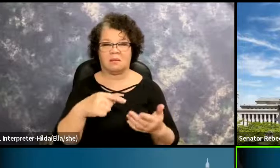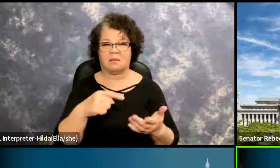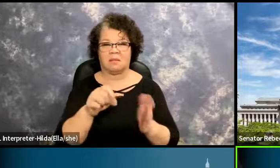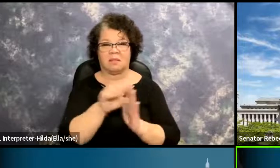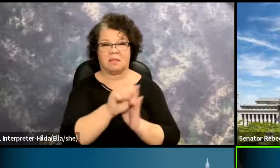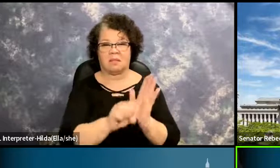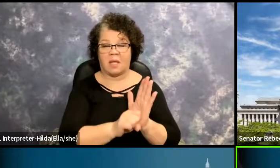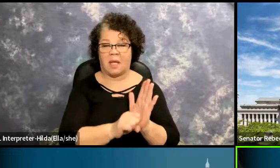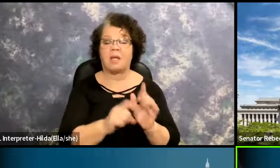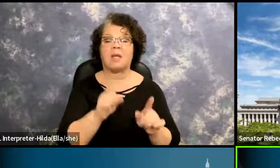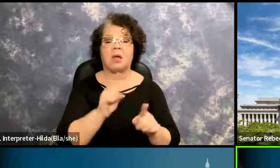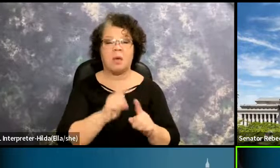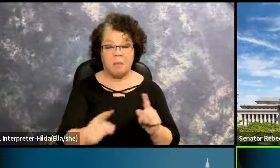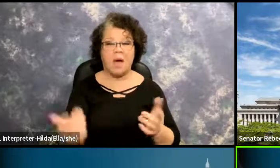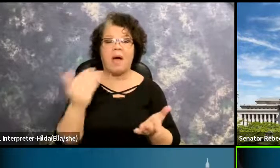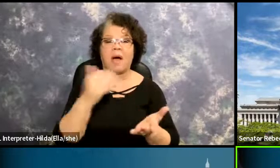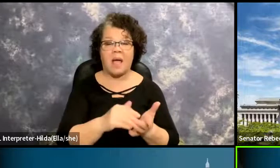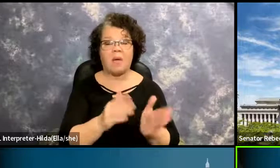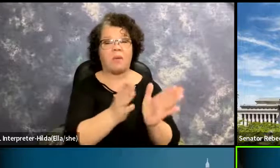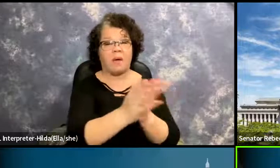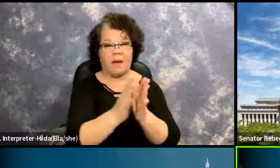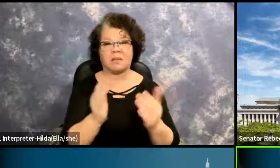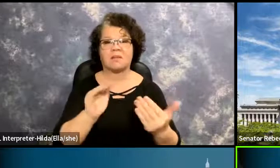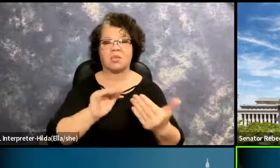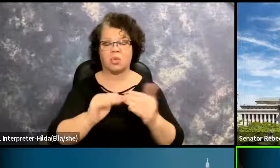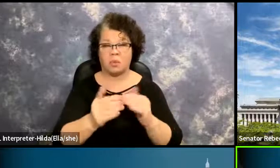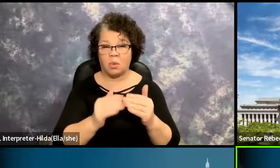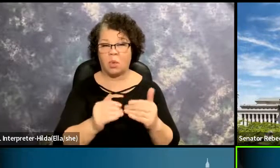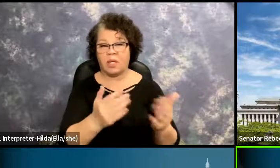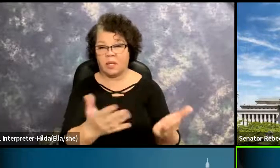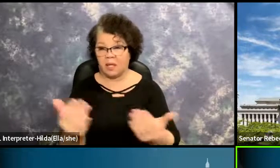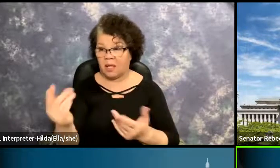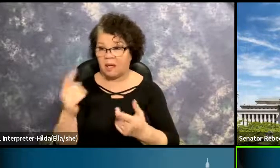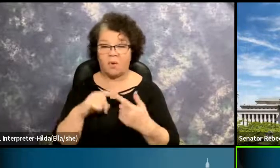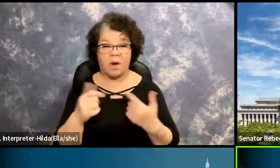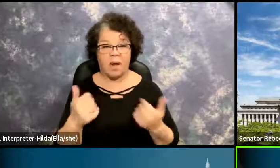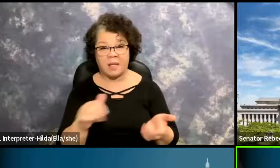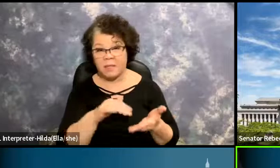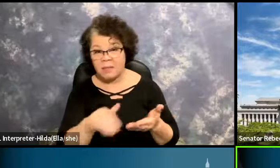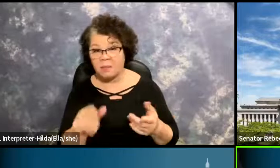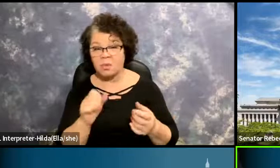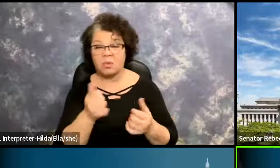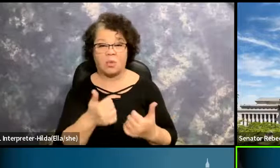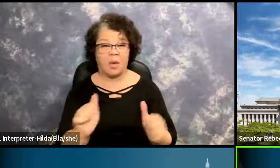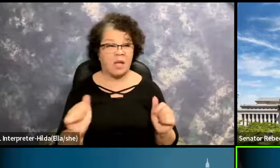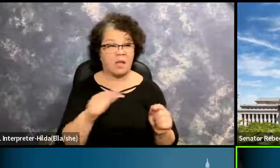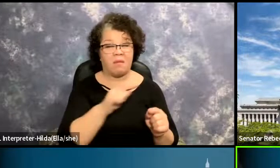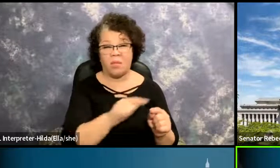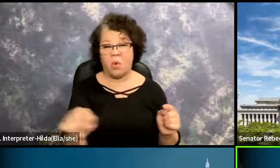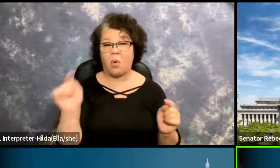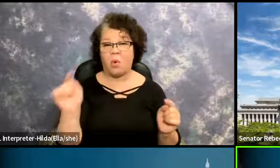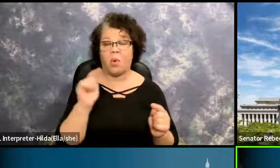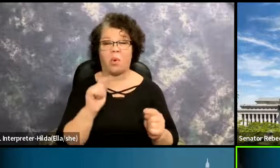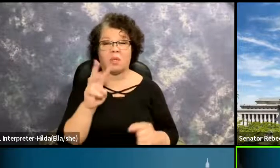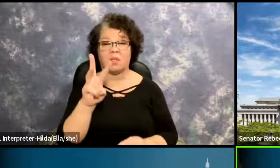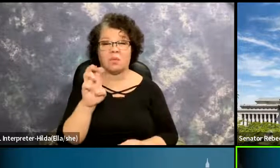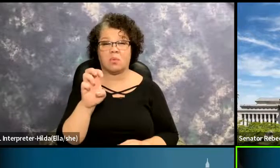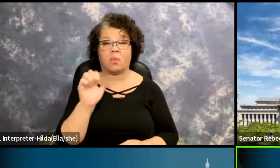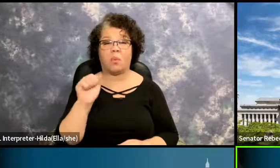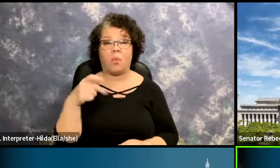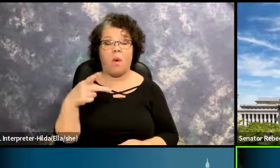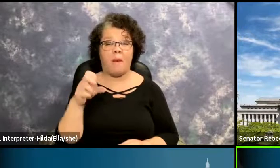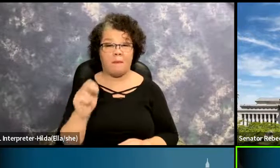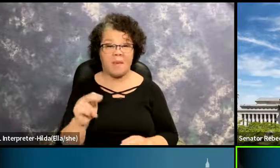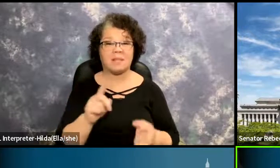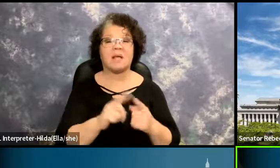again, worked with community for consideration of an exemption there for those weapons that are used for non-lethal, such as